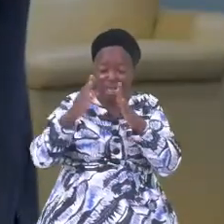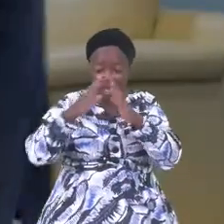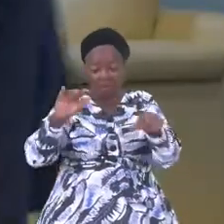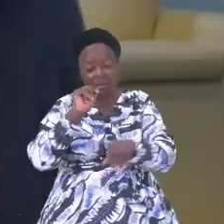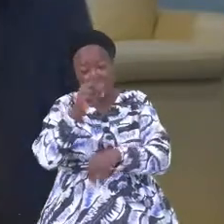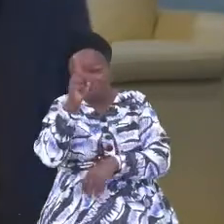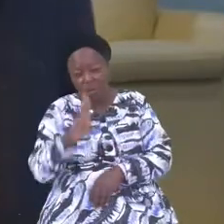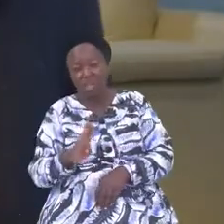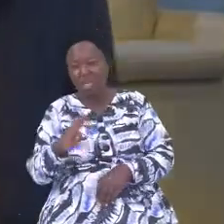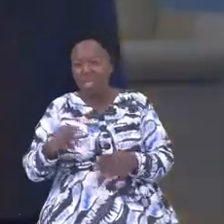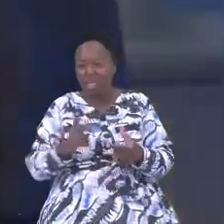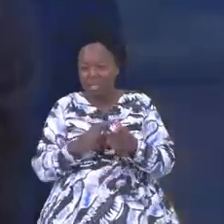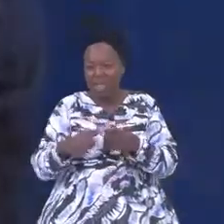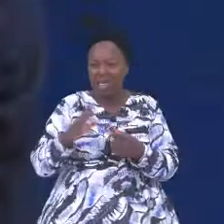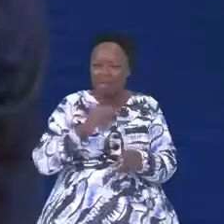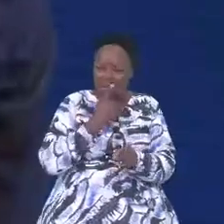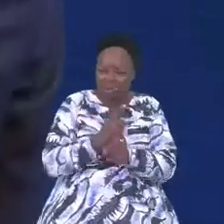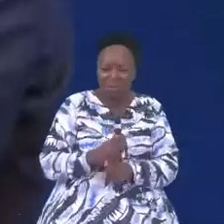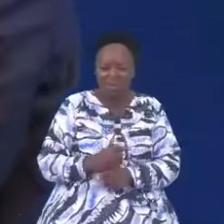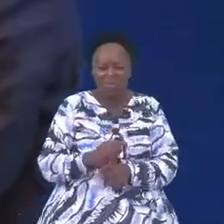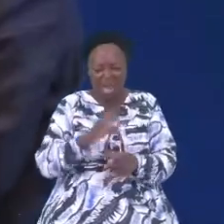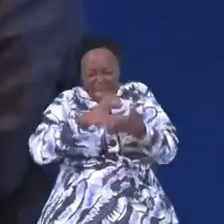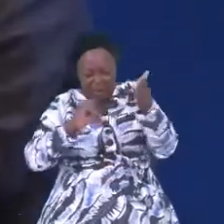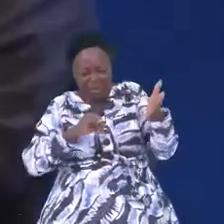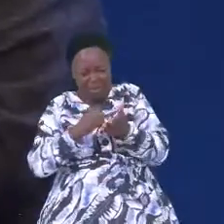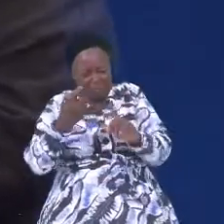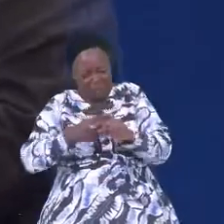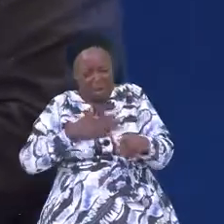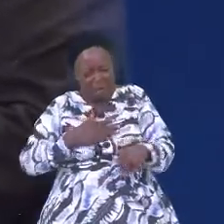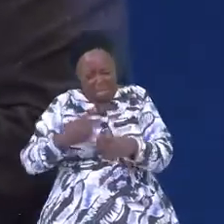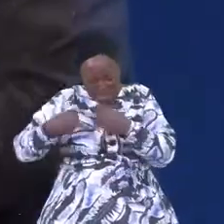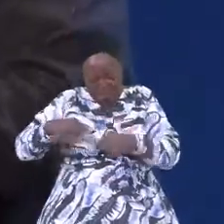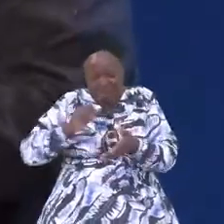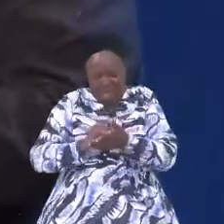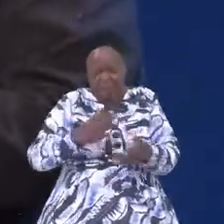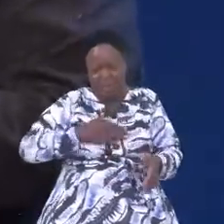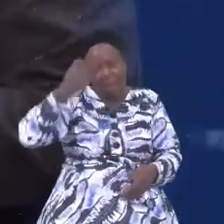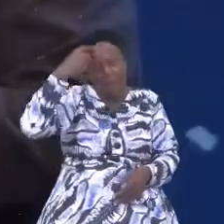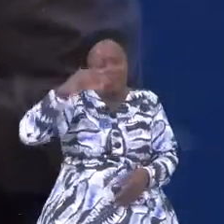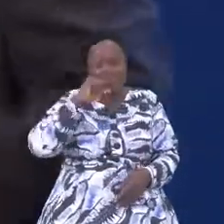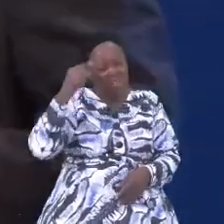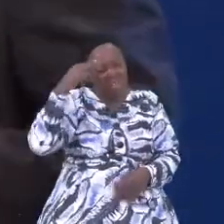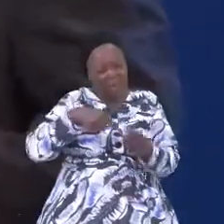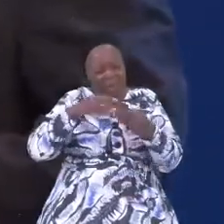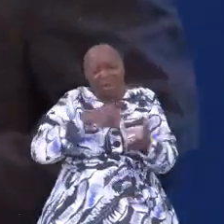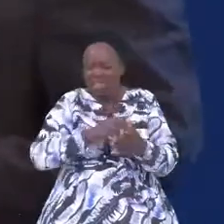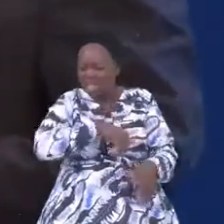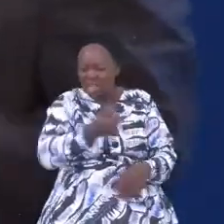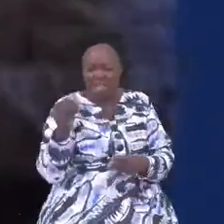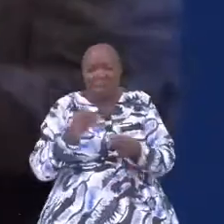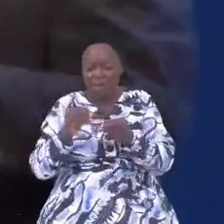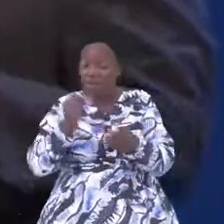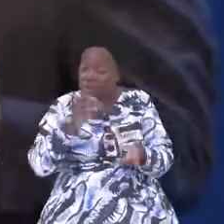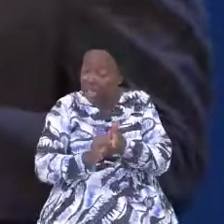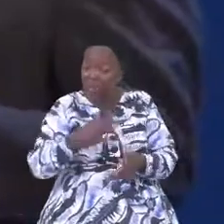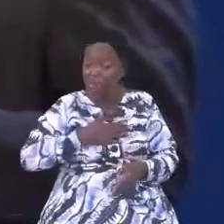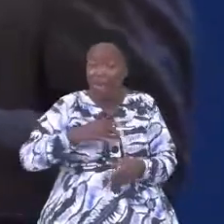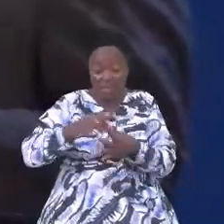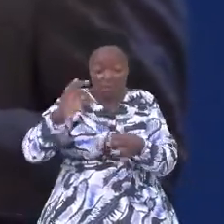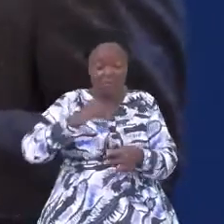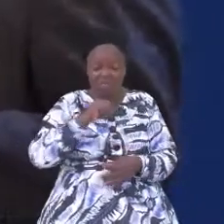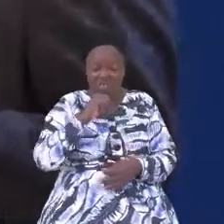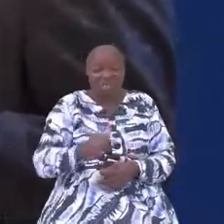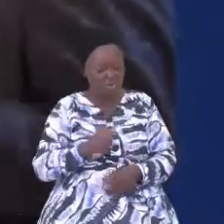myself so that my mind will not think about nothing anymore, so that my spirit will not condemn